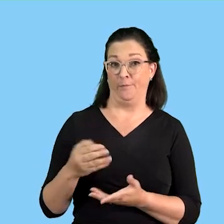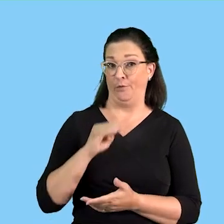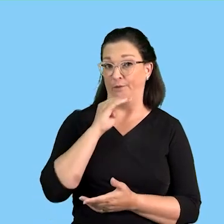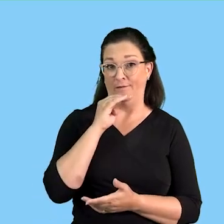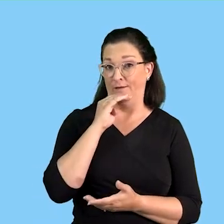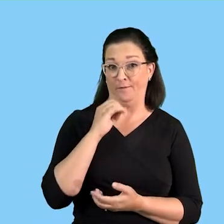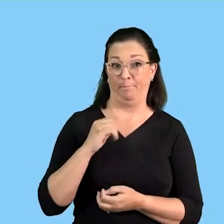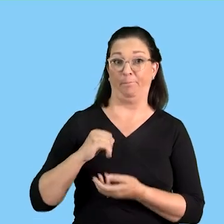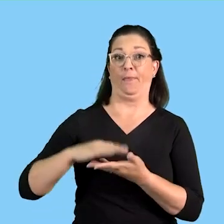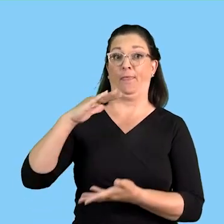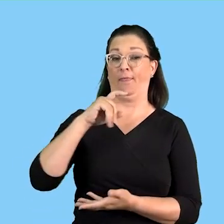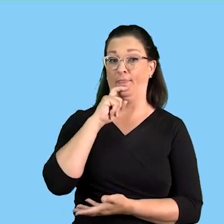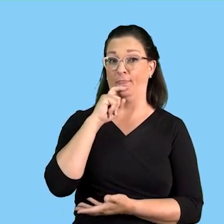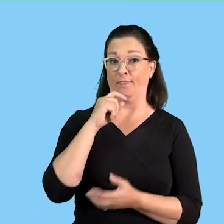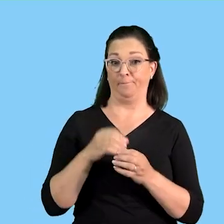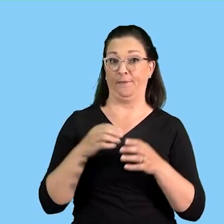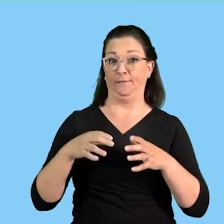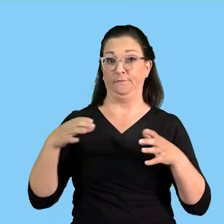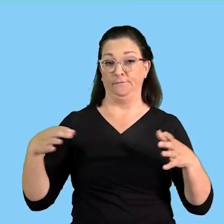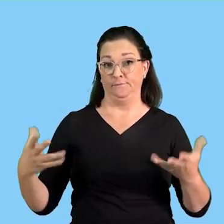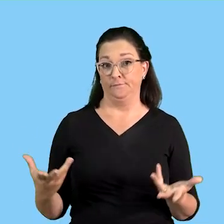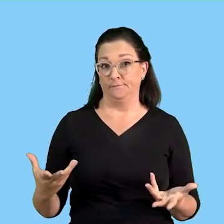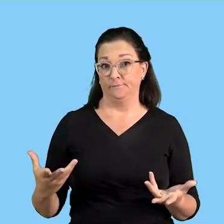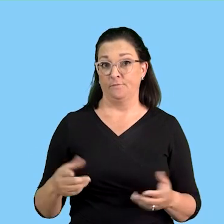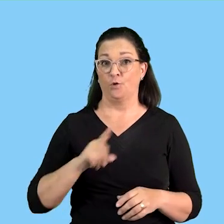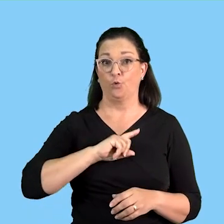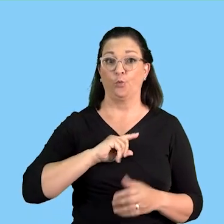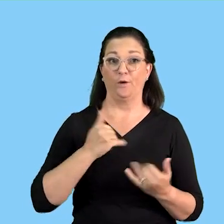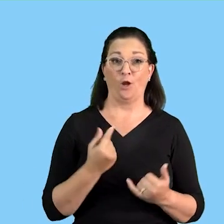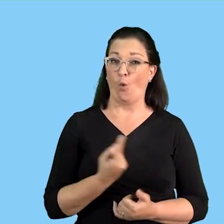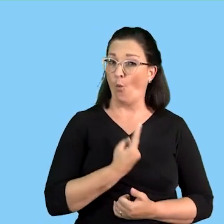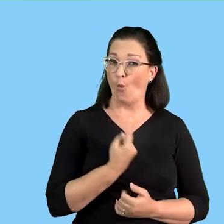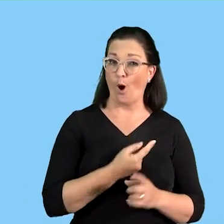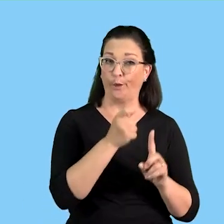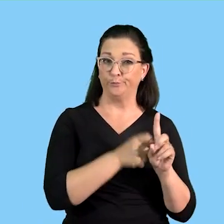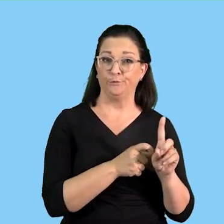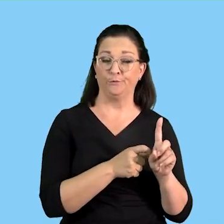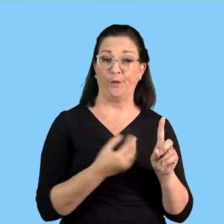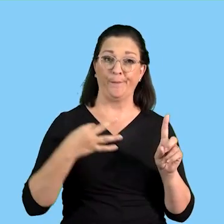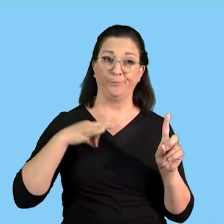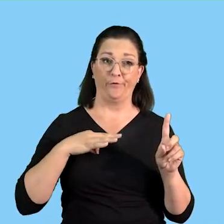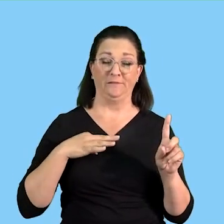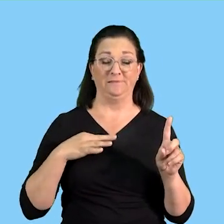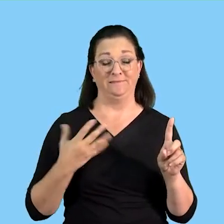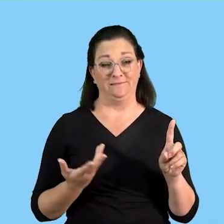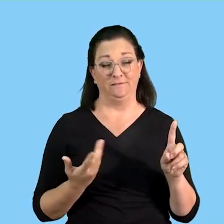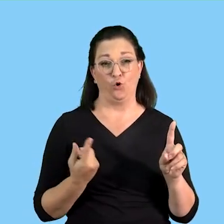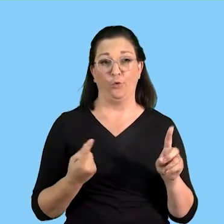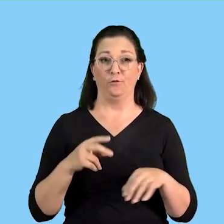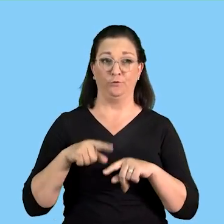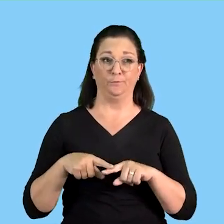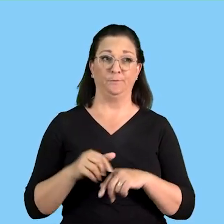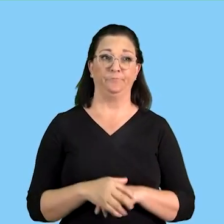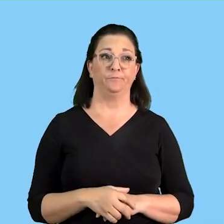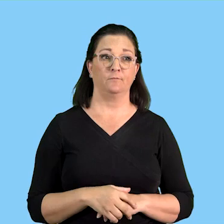be large enough to allow what? Expansion, because the source of expanding a sole trader is the profits you make. Now